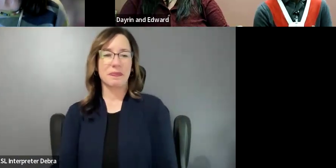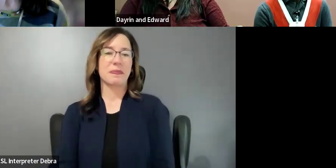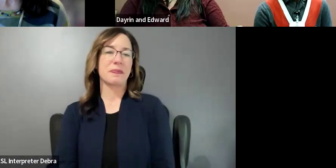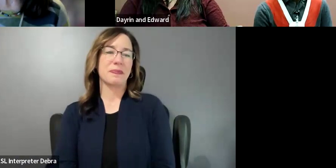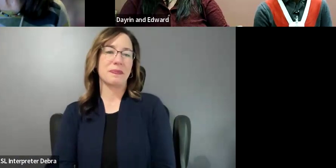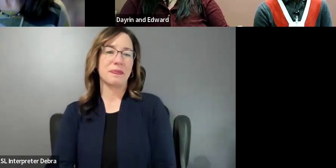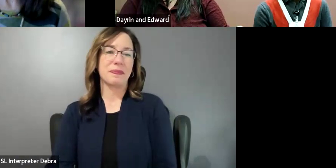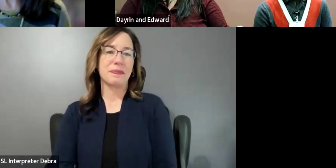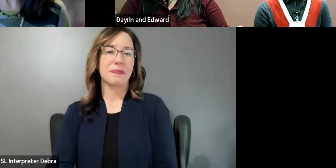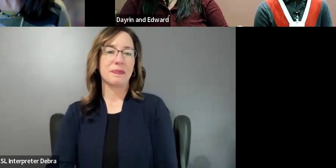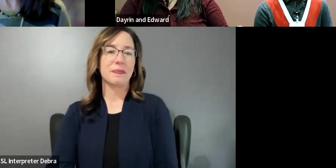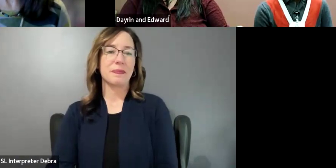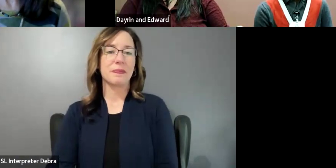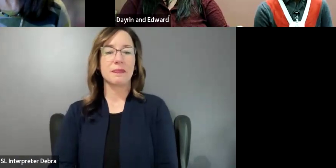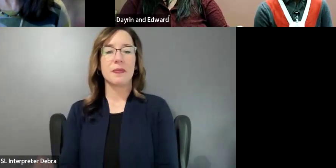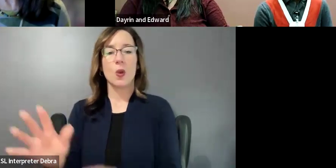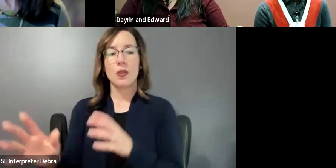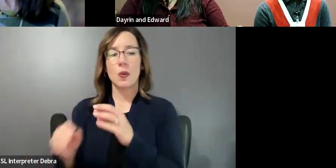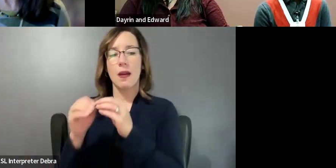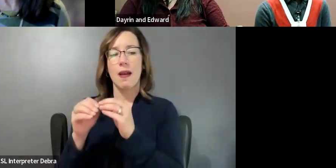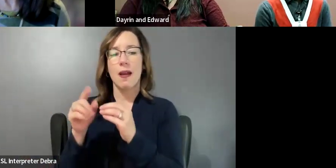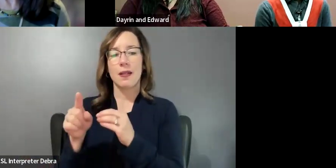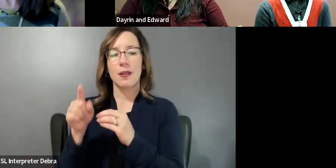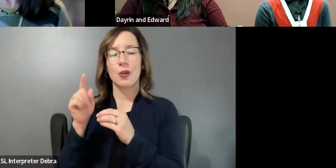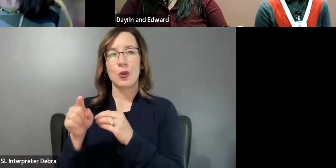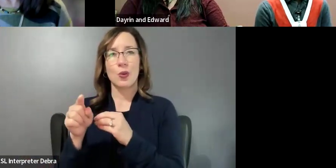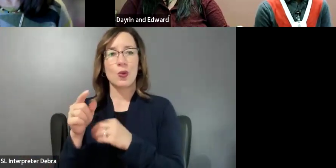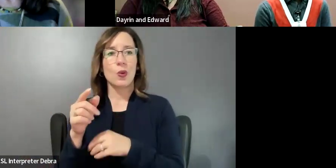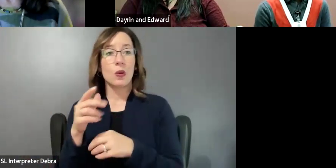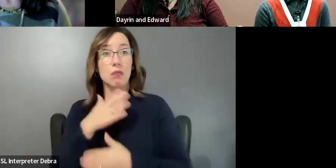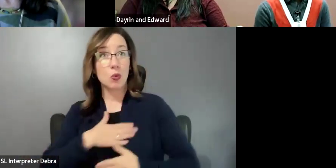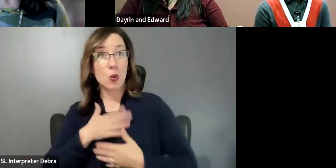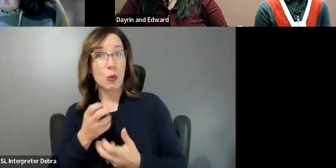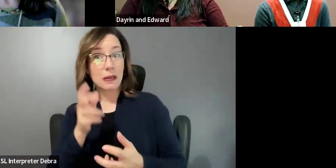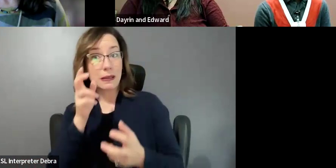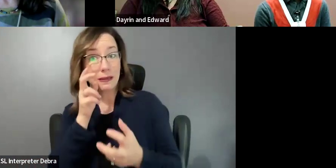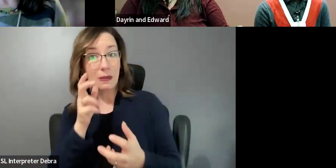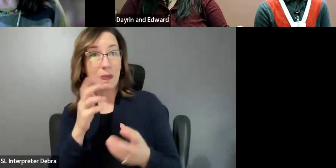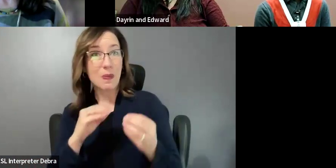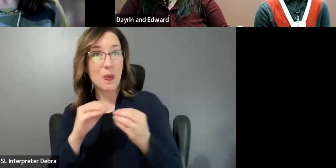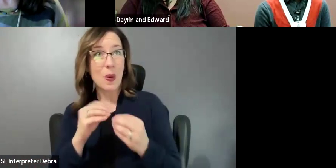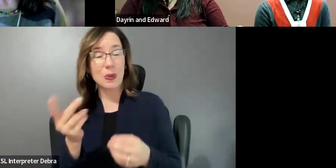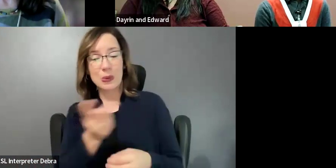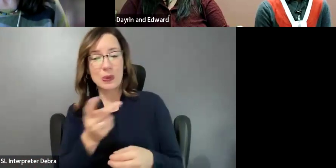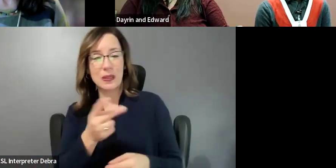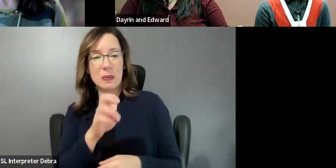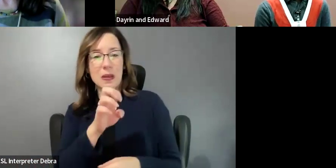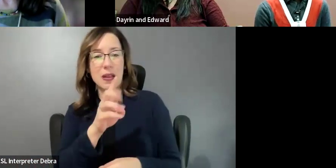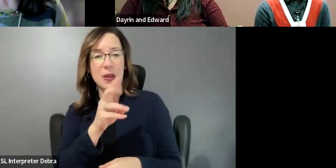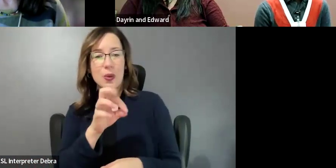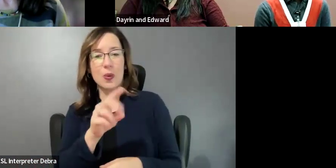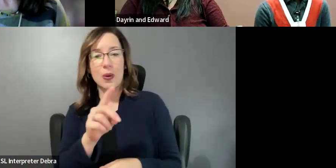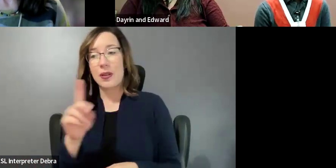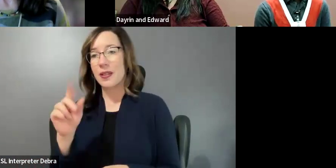And if I could just add too, if you enjoyed today and want to see more of Edward and Darwin, I think that you should tell